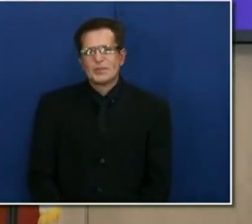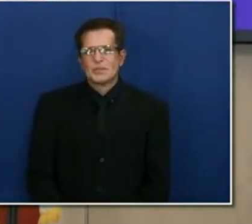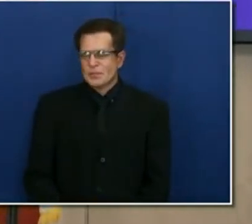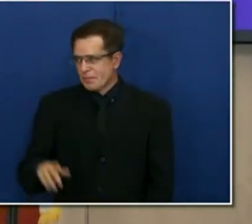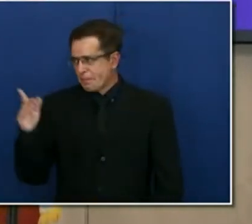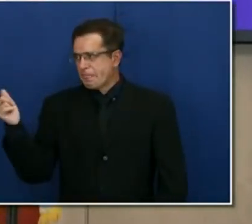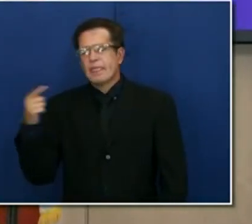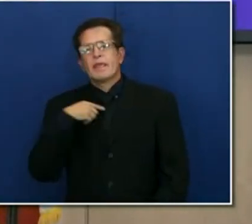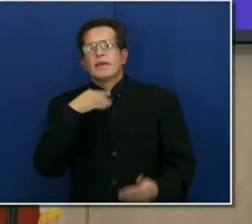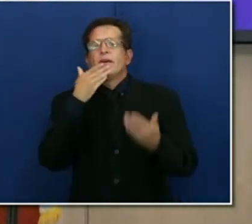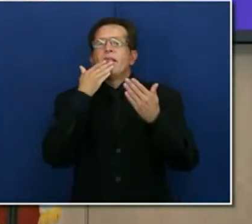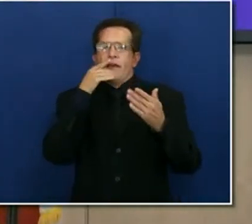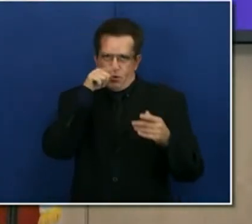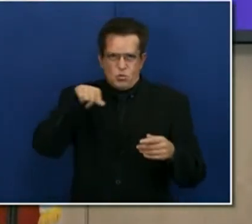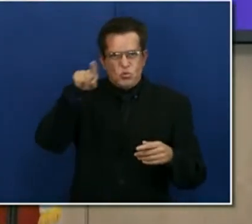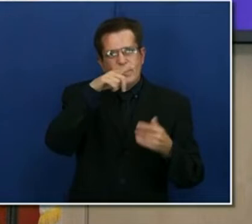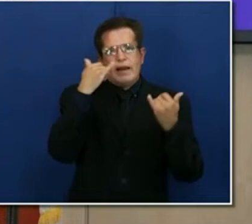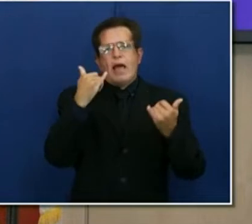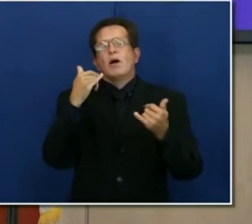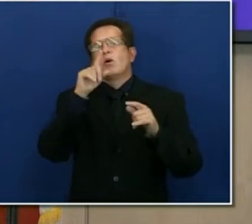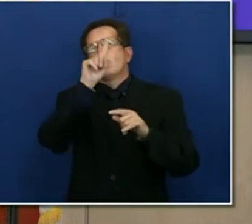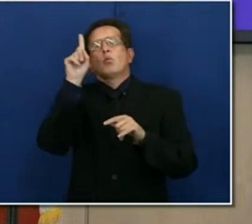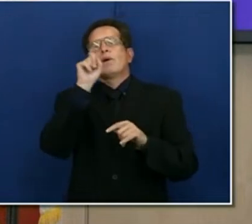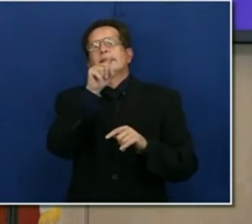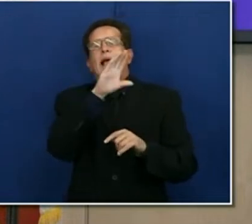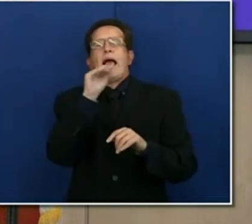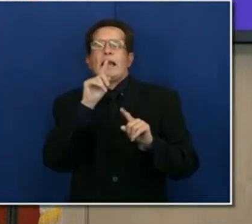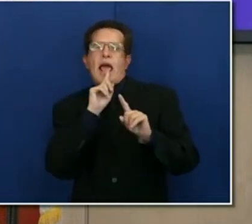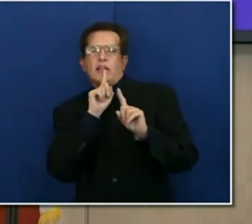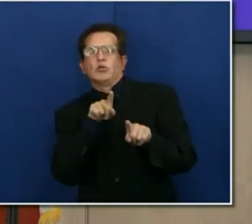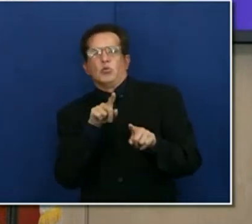Thank you, Dr. Wooten. We're going to go directly to the questions.